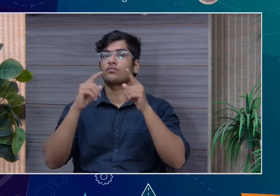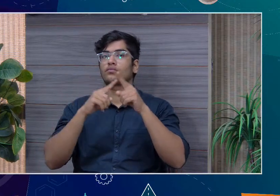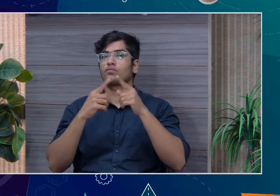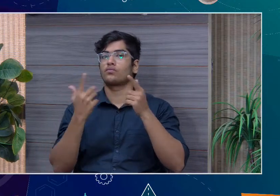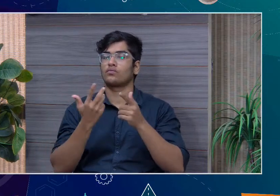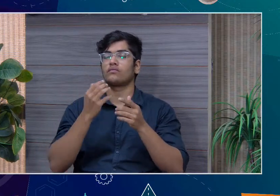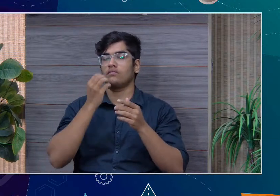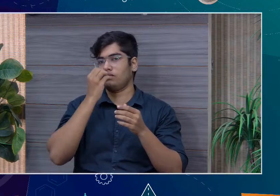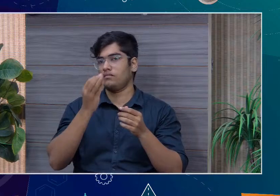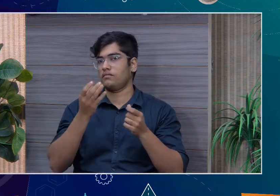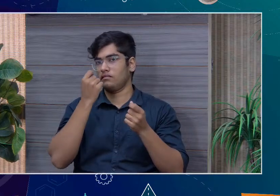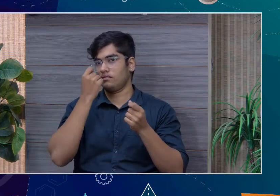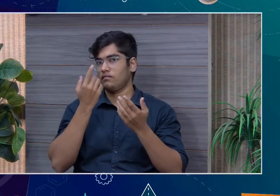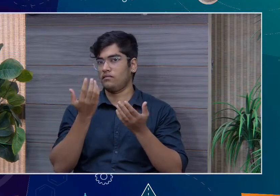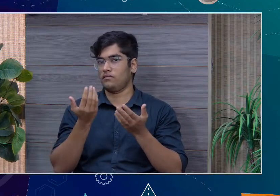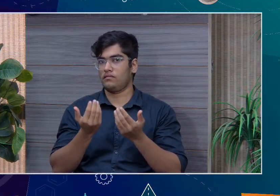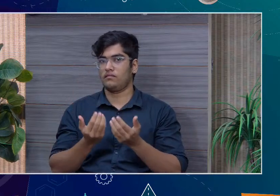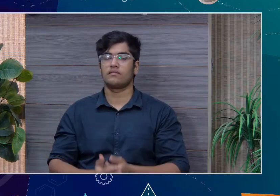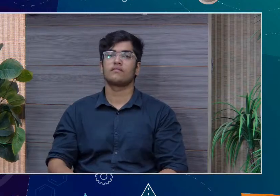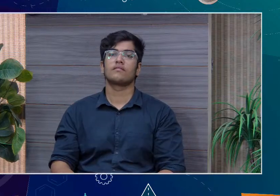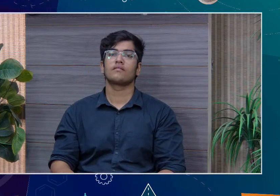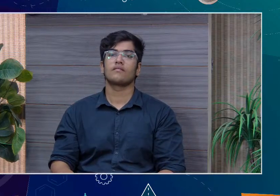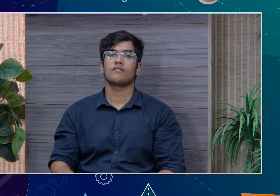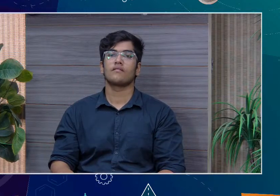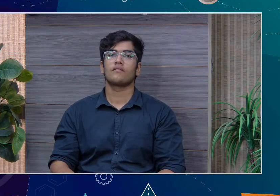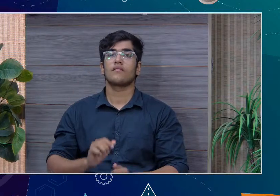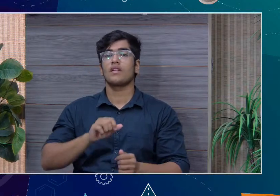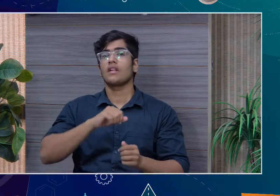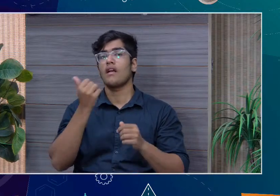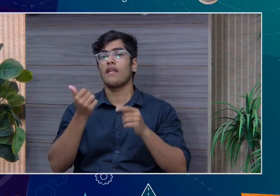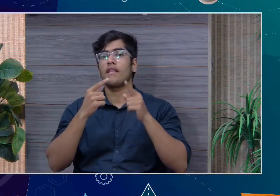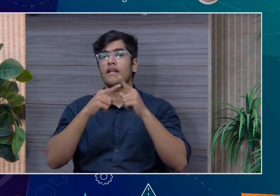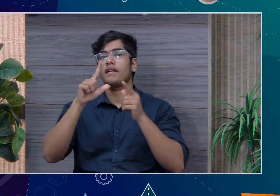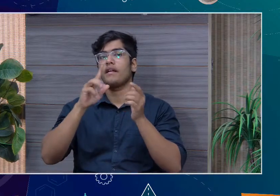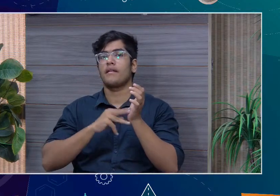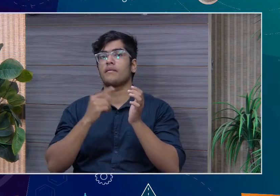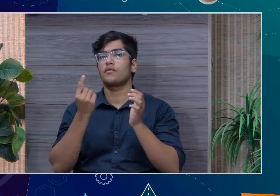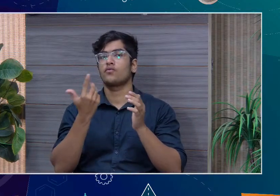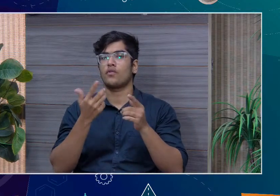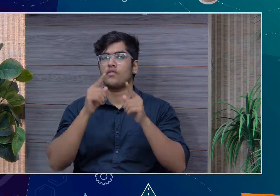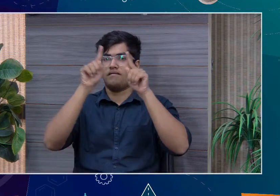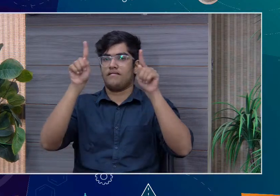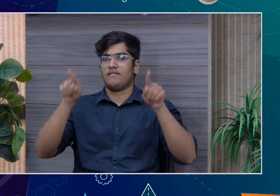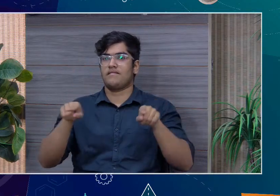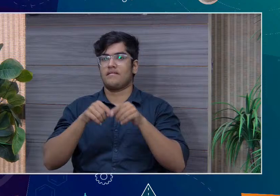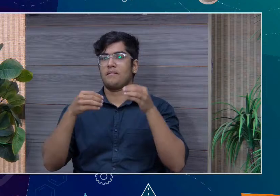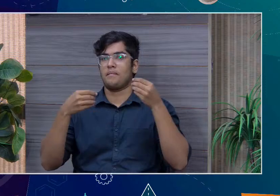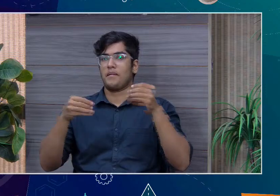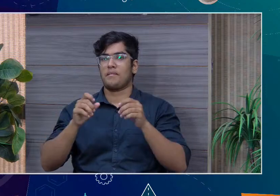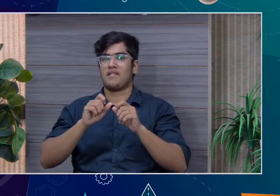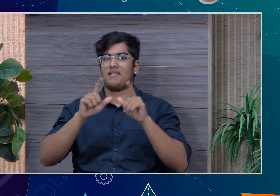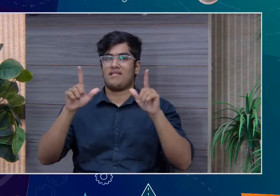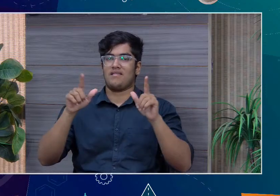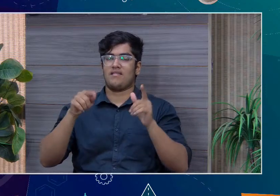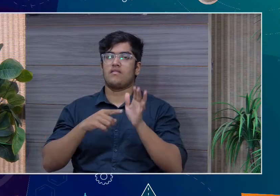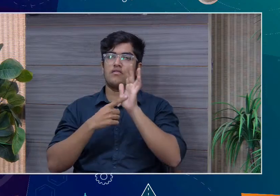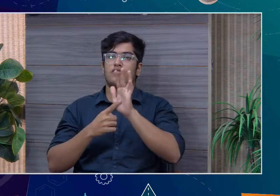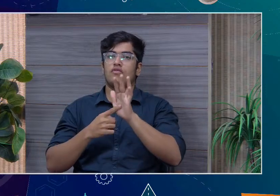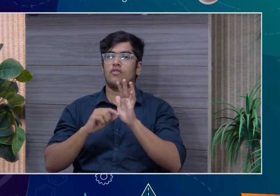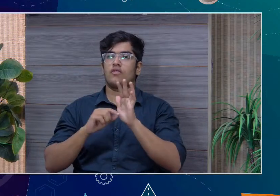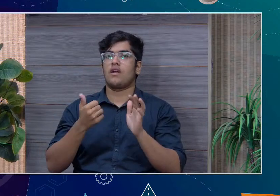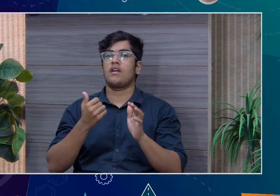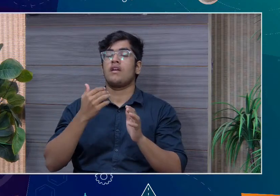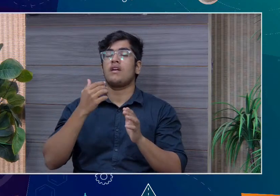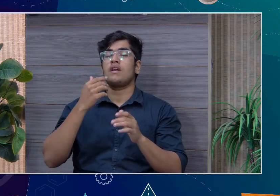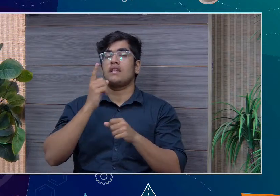there, and the other TLM which can be used is a flashcard. Okay. A teacher or a special educator can put pictures